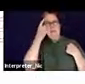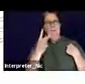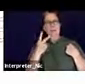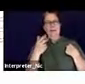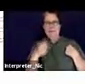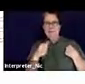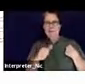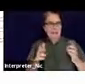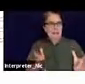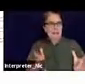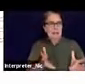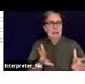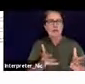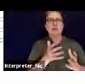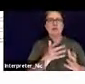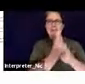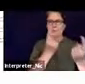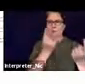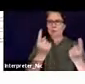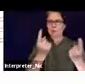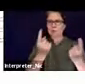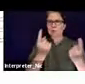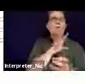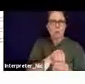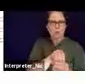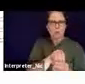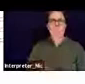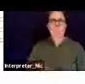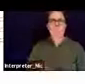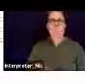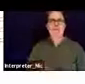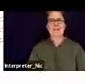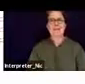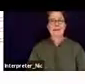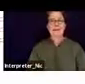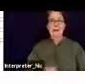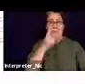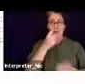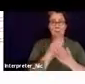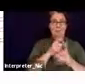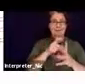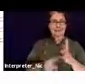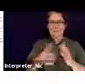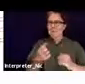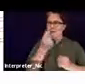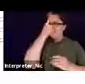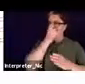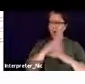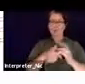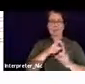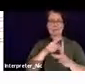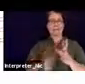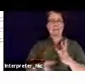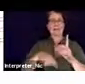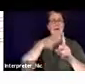Individuals need to be able to position their disability positively. It's very easy, as I said, to think about things that we